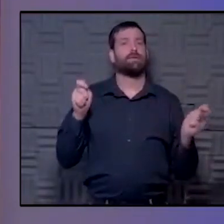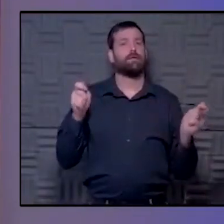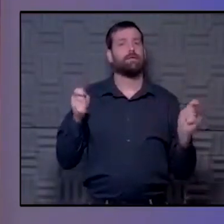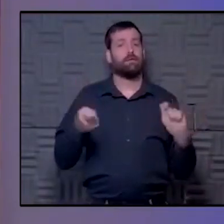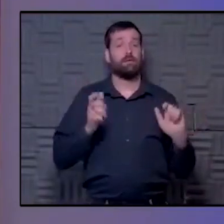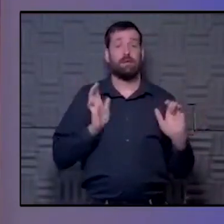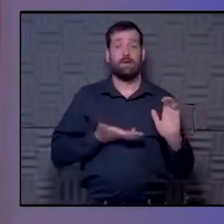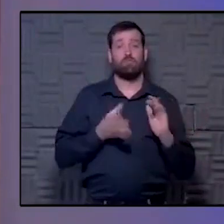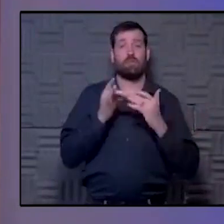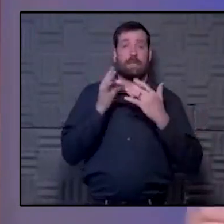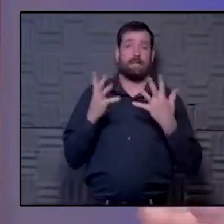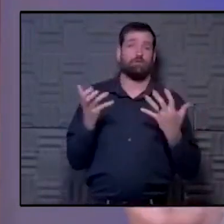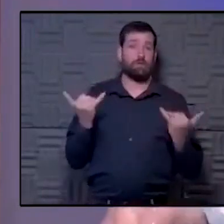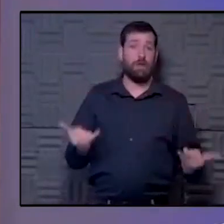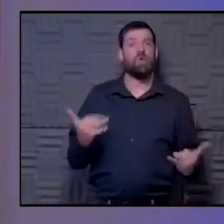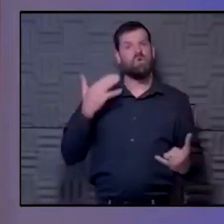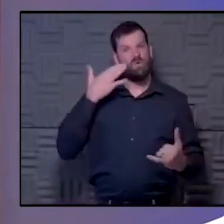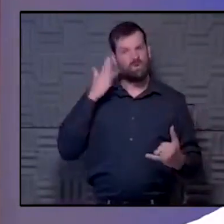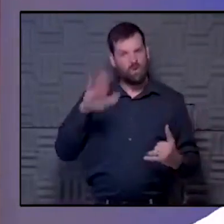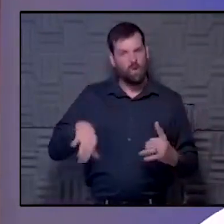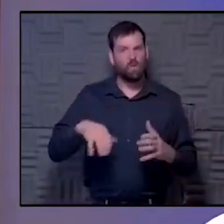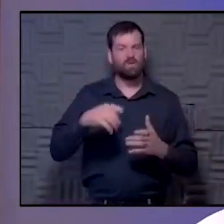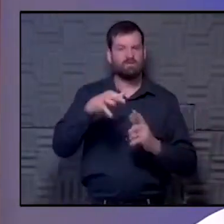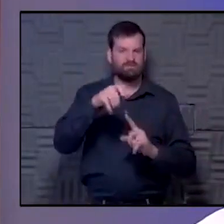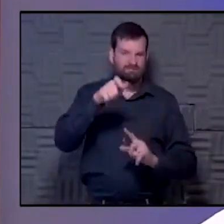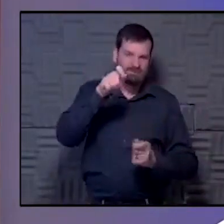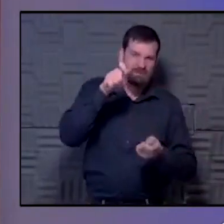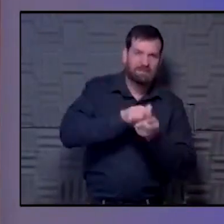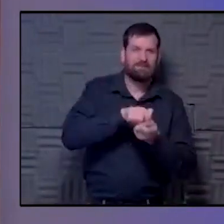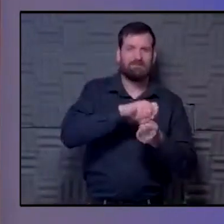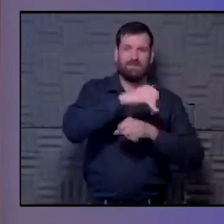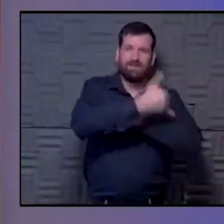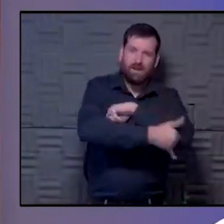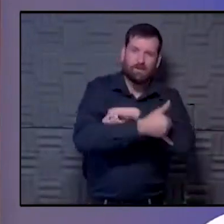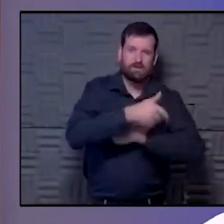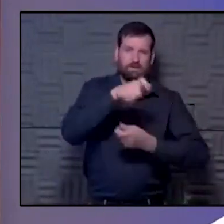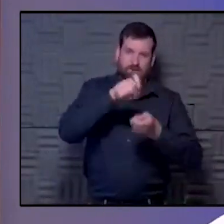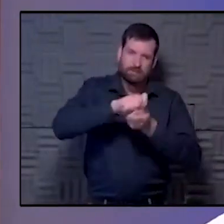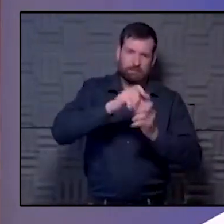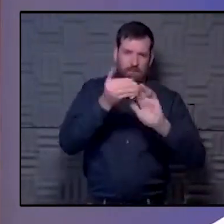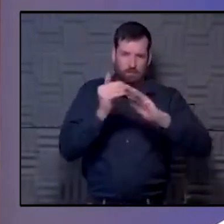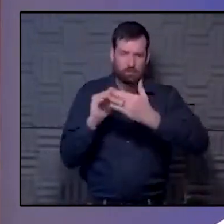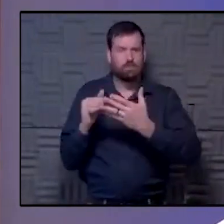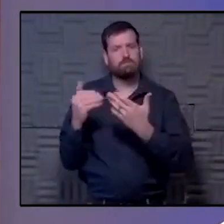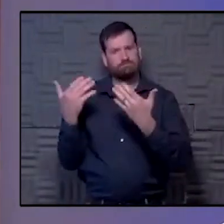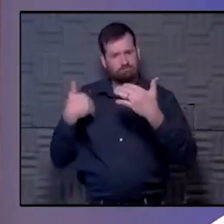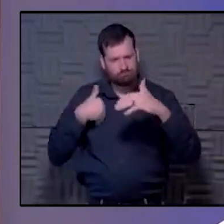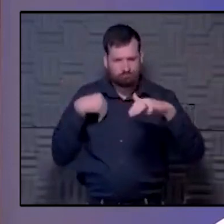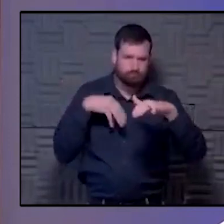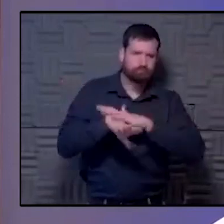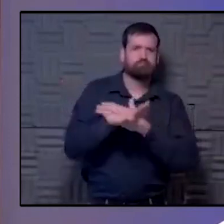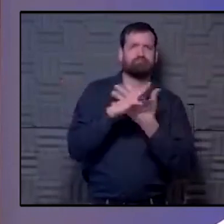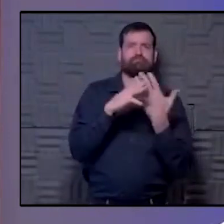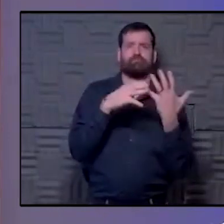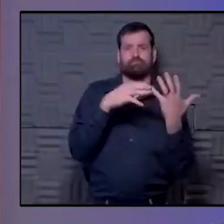leaders now, I think, knowing that there are certain populations, counties, and there, you know, how do we, let's go into those. Let's address those. Let's